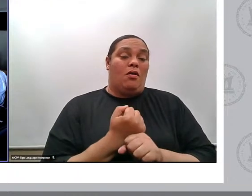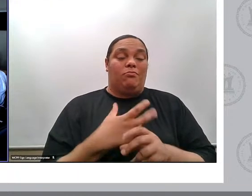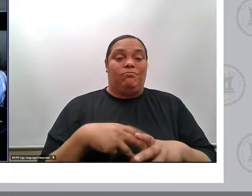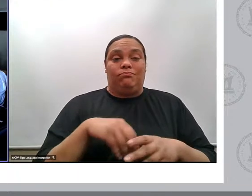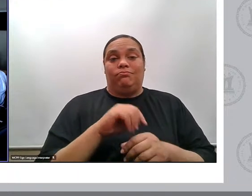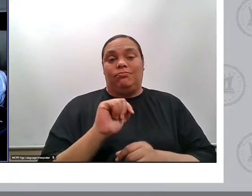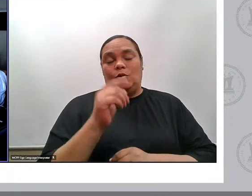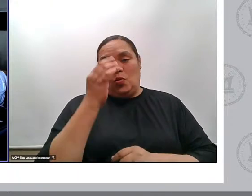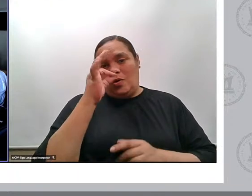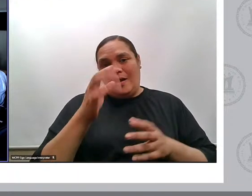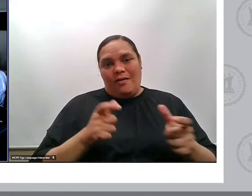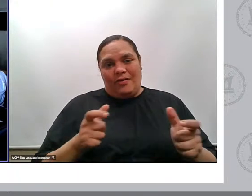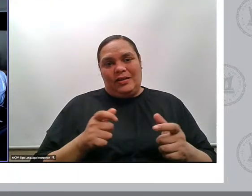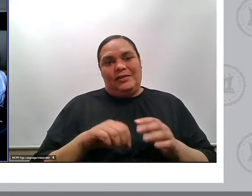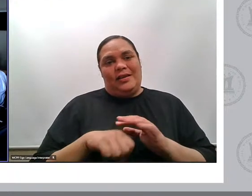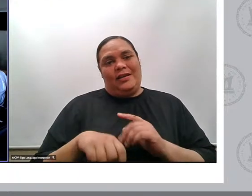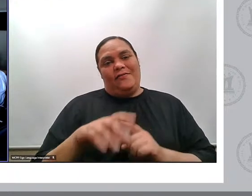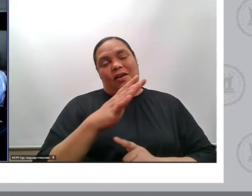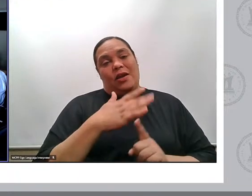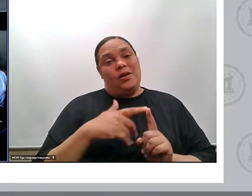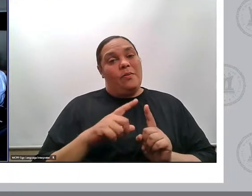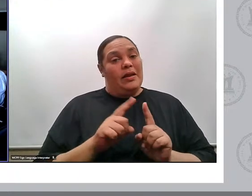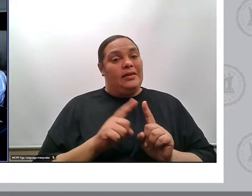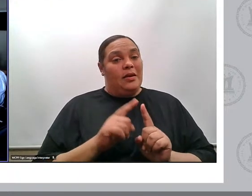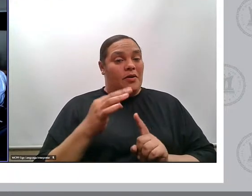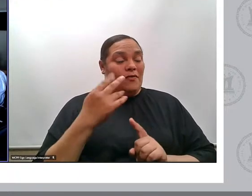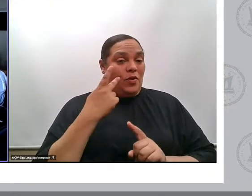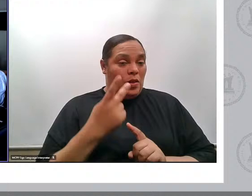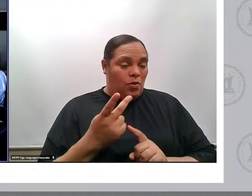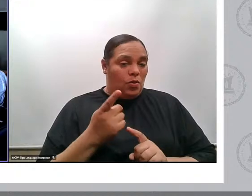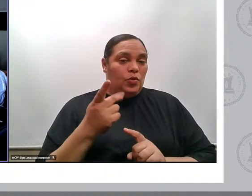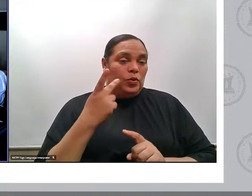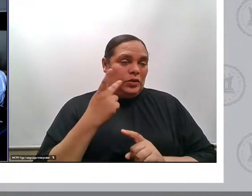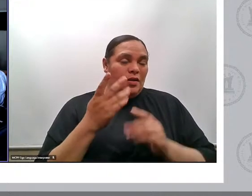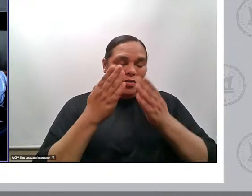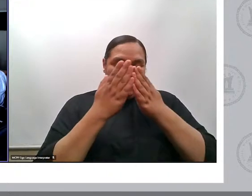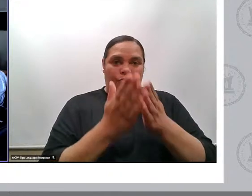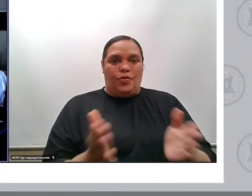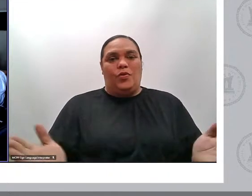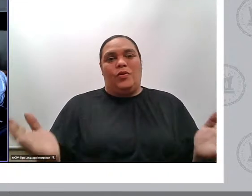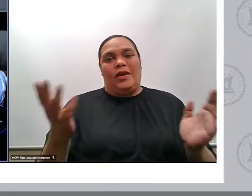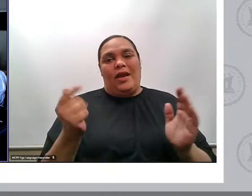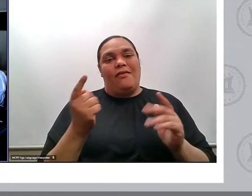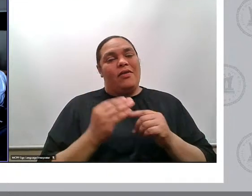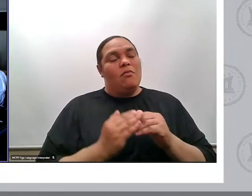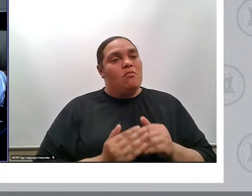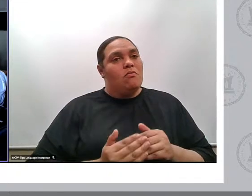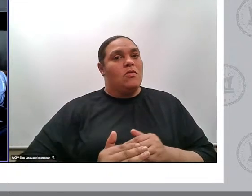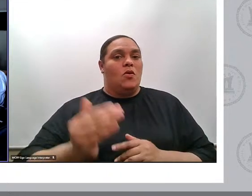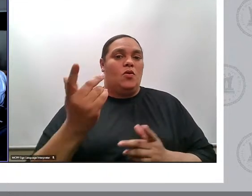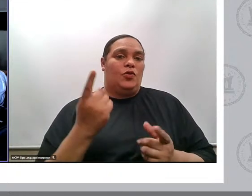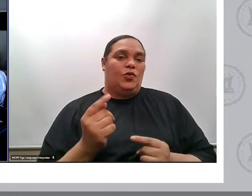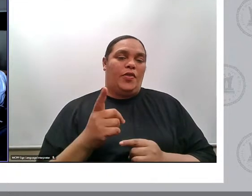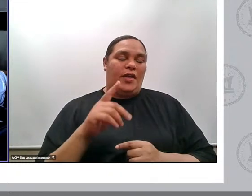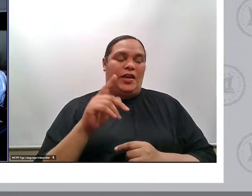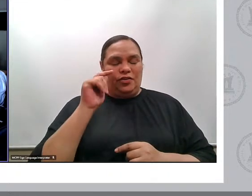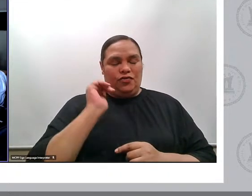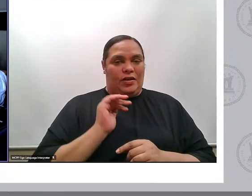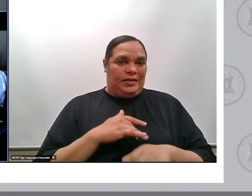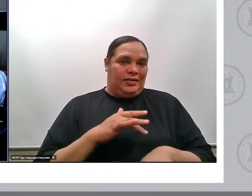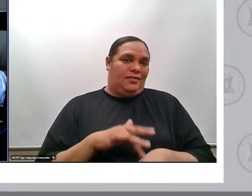that governance environment. And if you look at them, they are broader. They go beyond gender